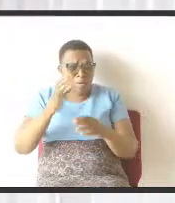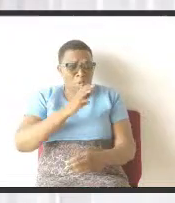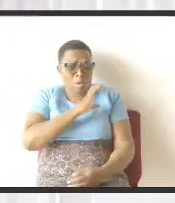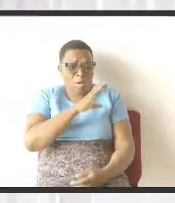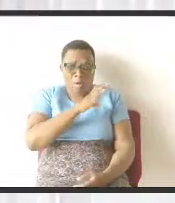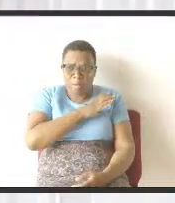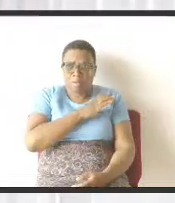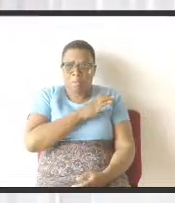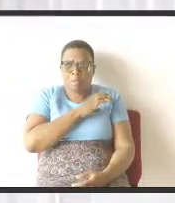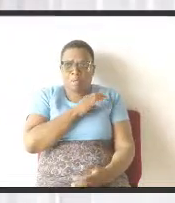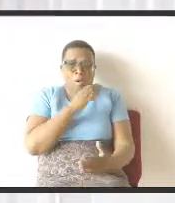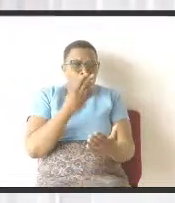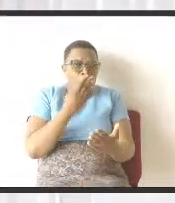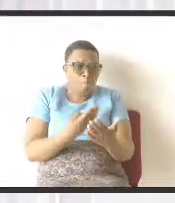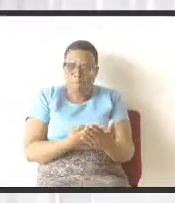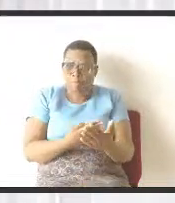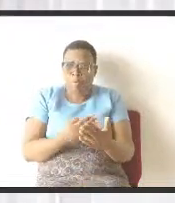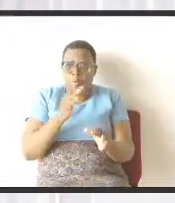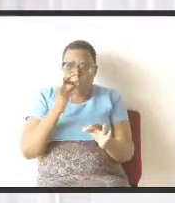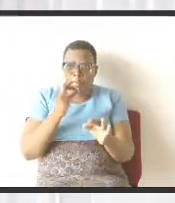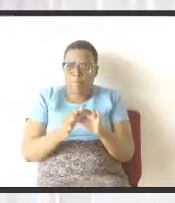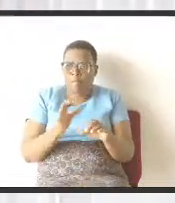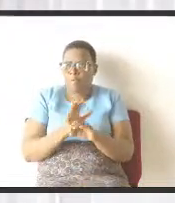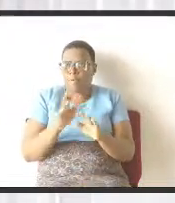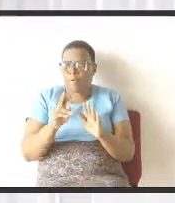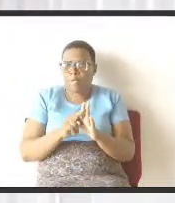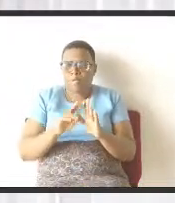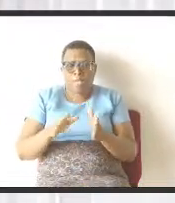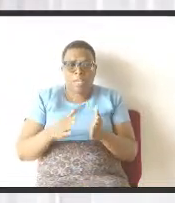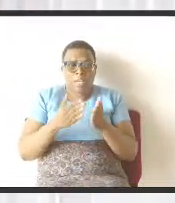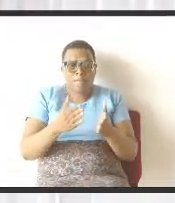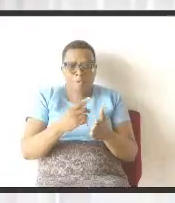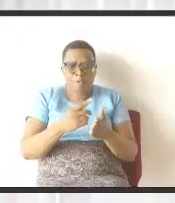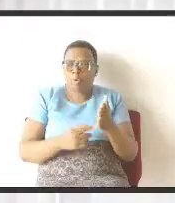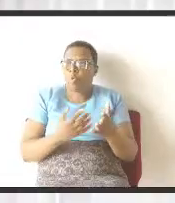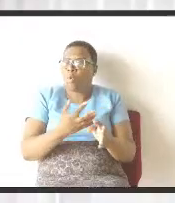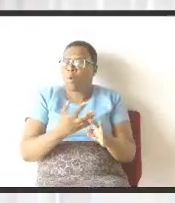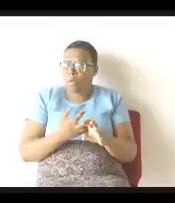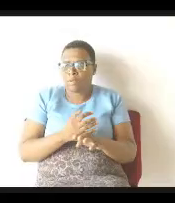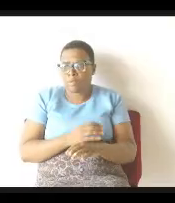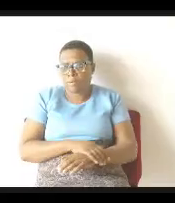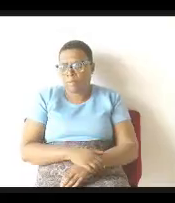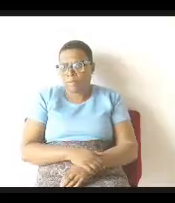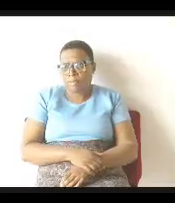proving our faithfulness, than giving us what we want. Amen?